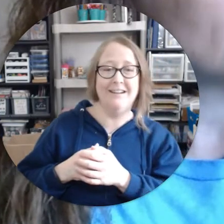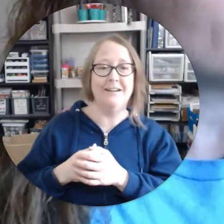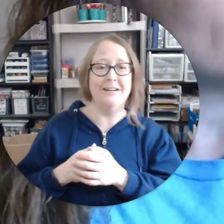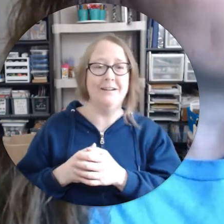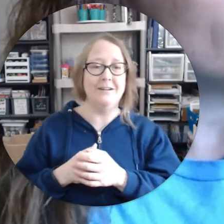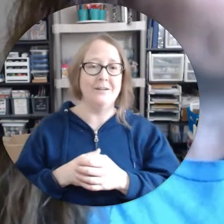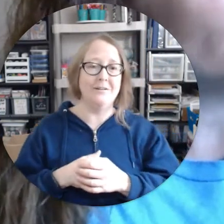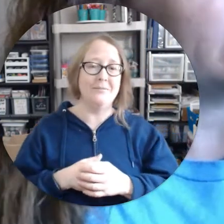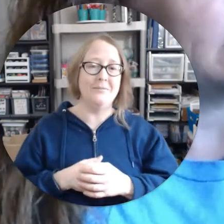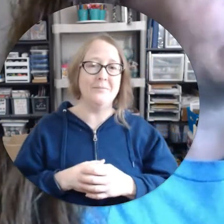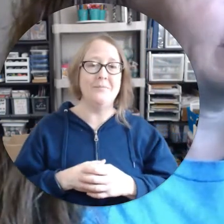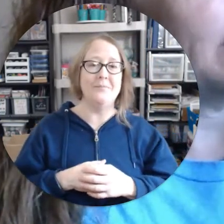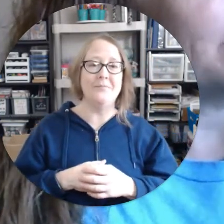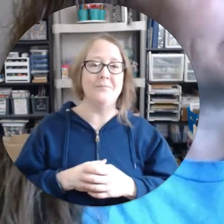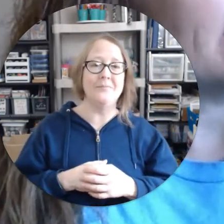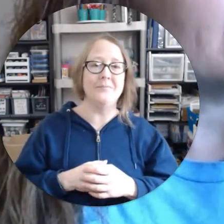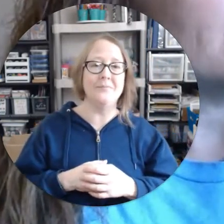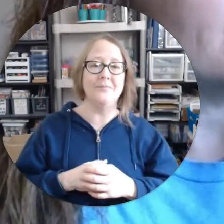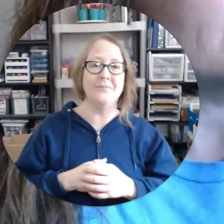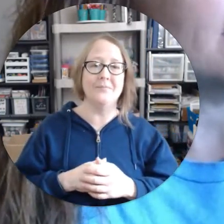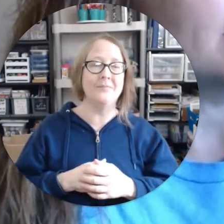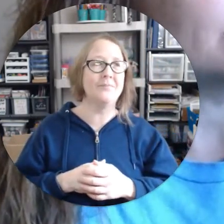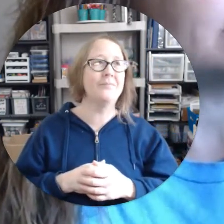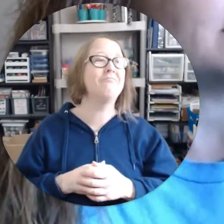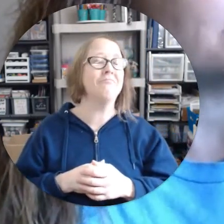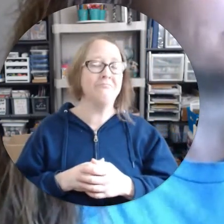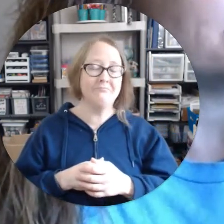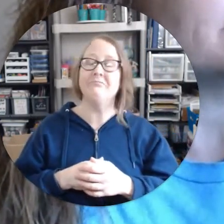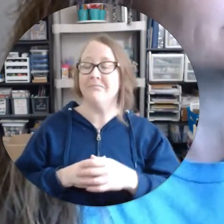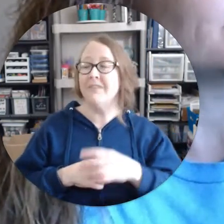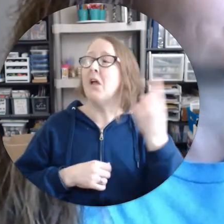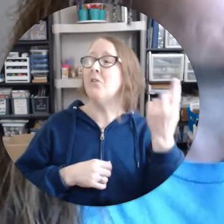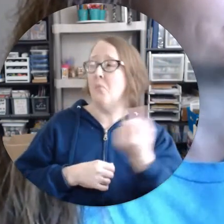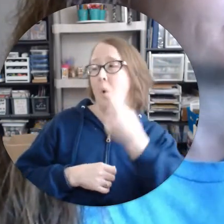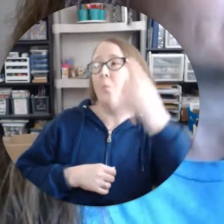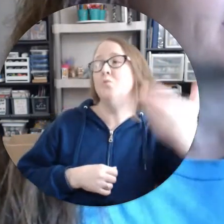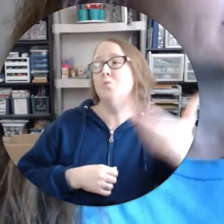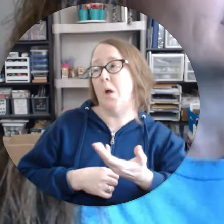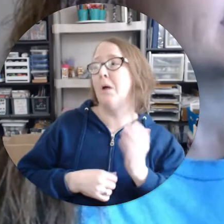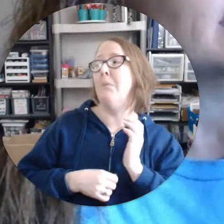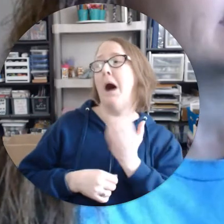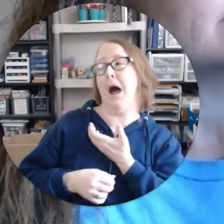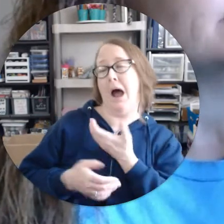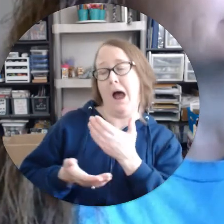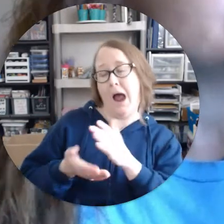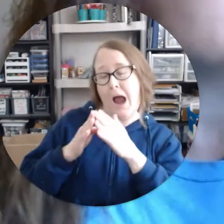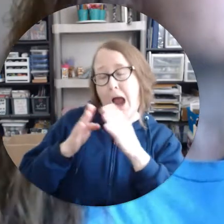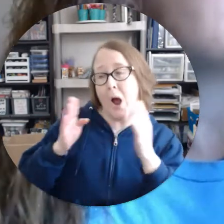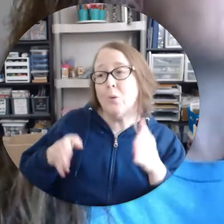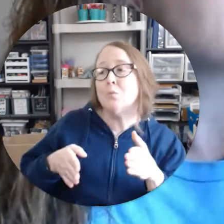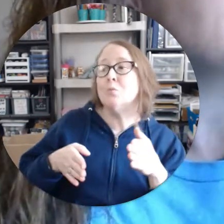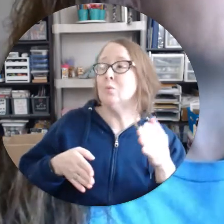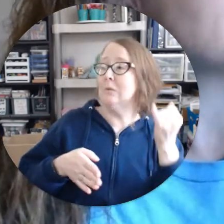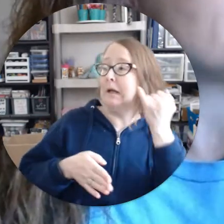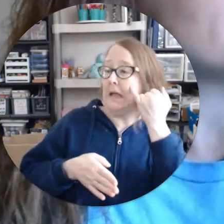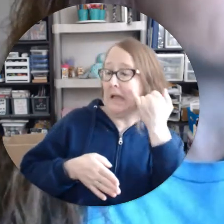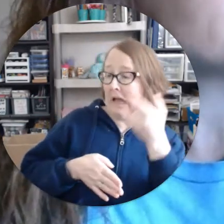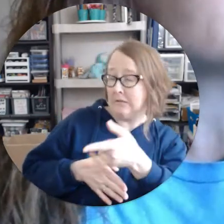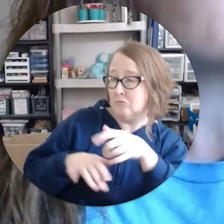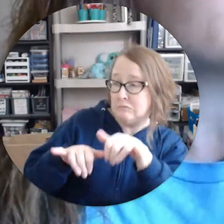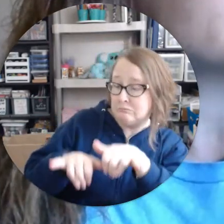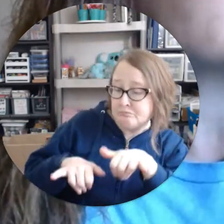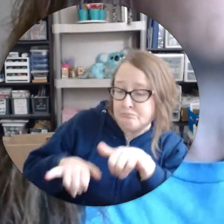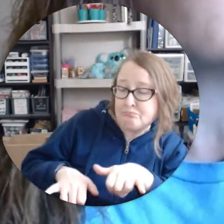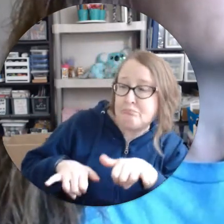Queens are always welcome at our house, said Mama. If she's still here